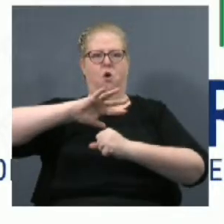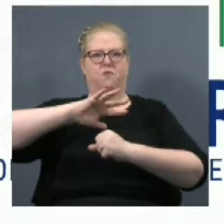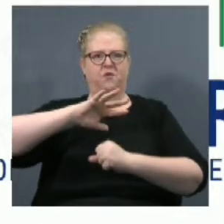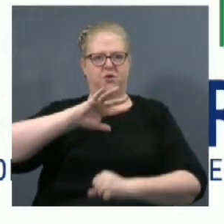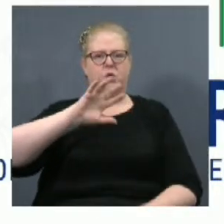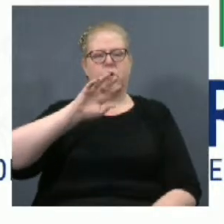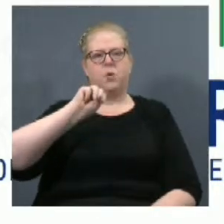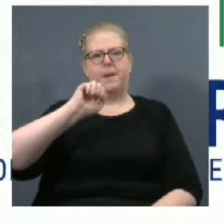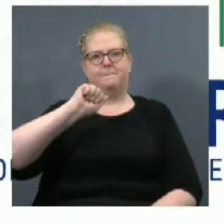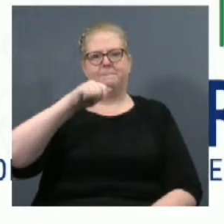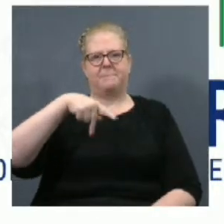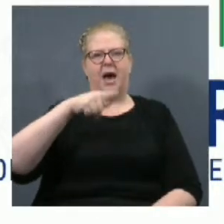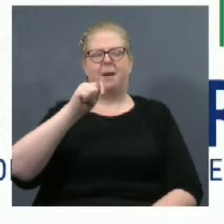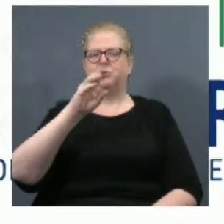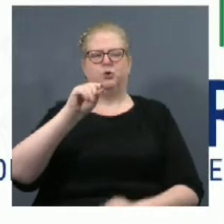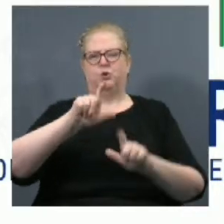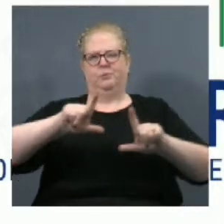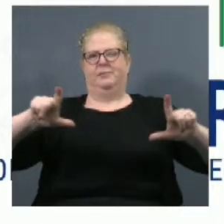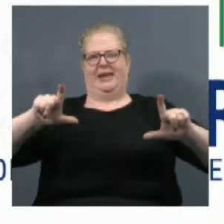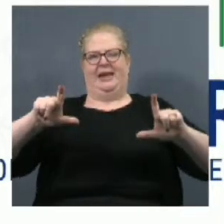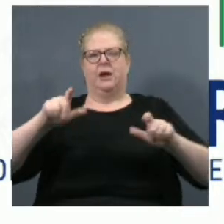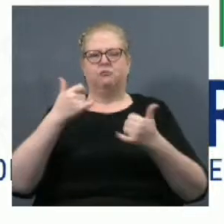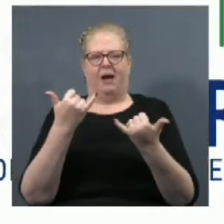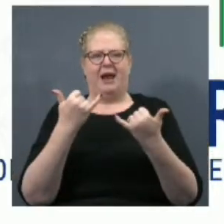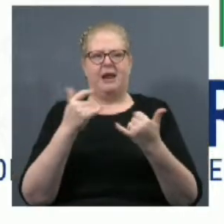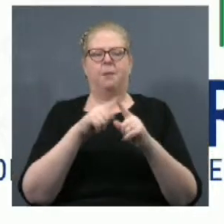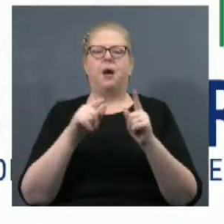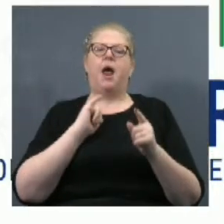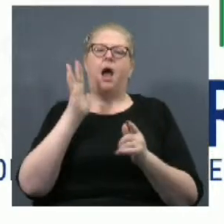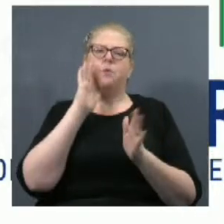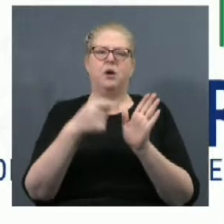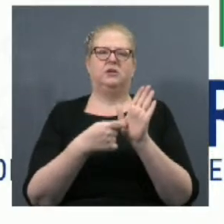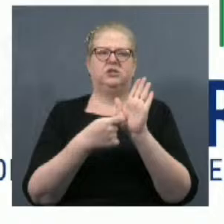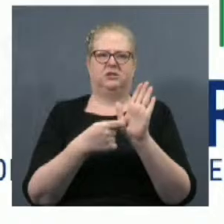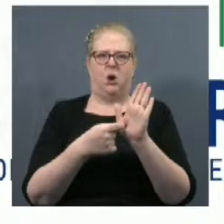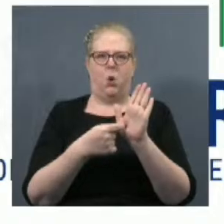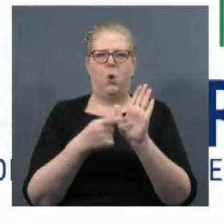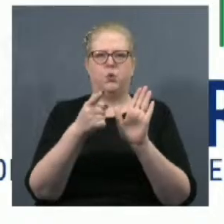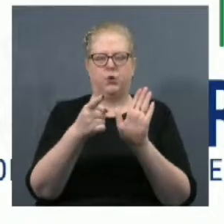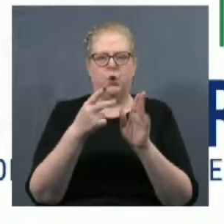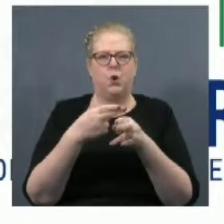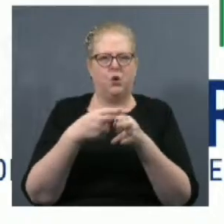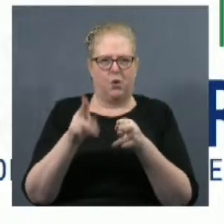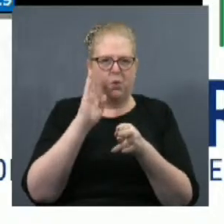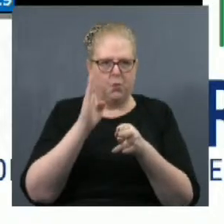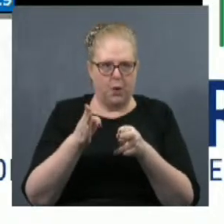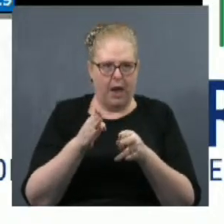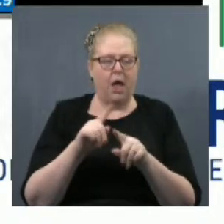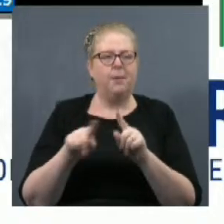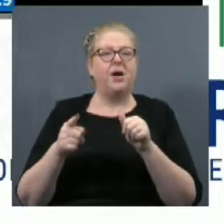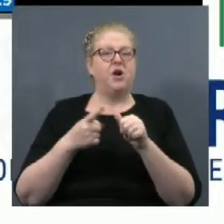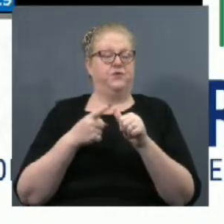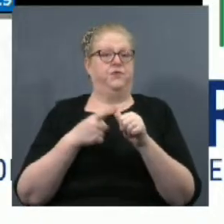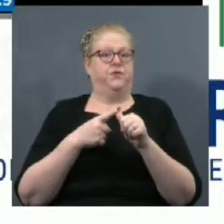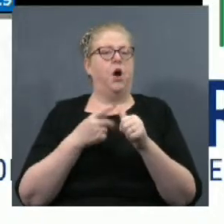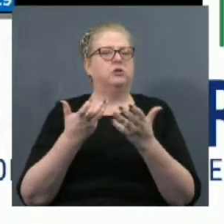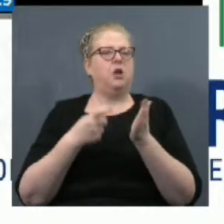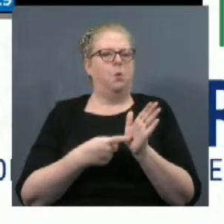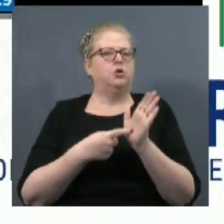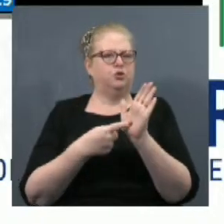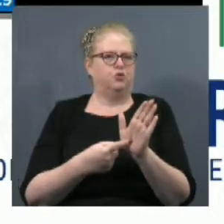right now, but I'm gonna do a quick demo for you. Before I do the demo, I do wanna show you